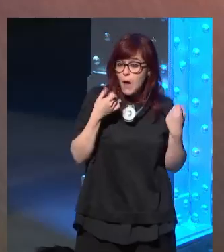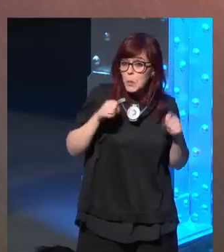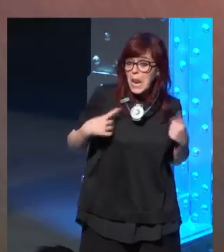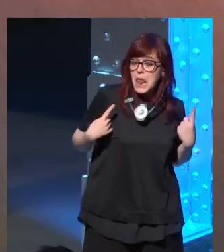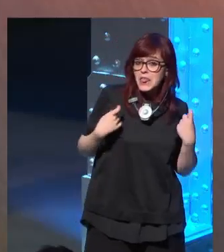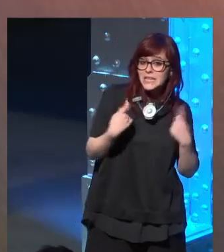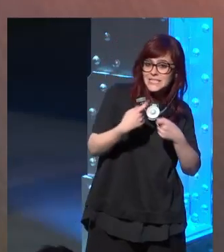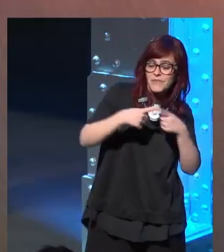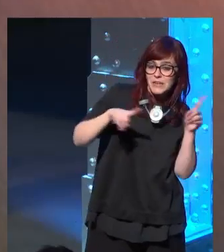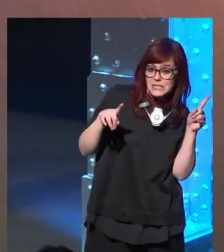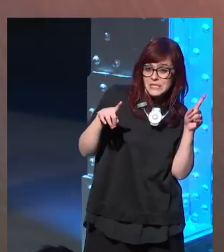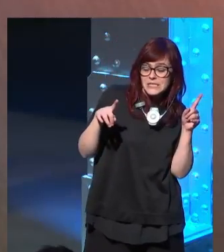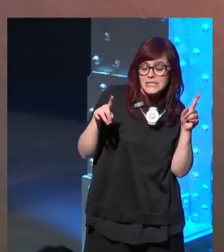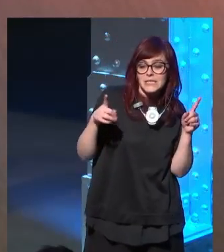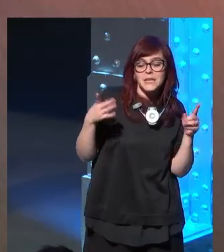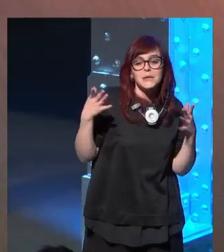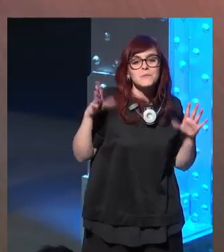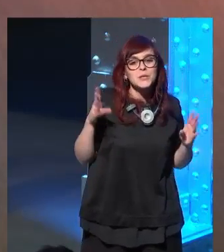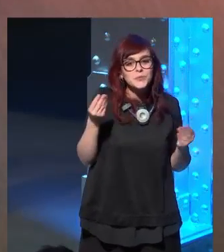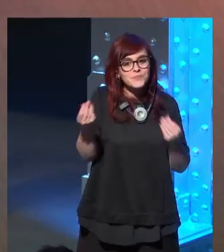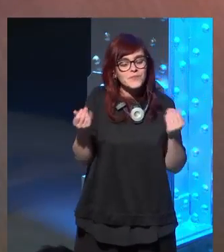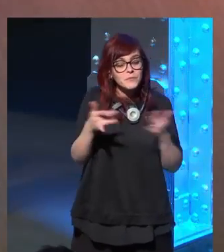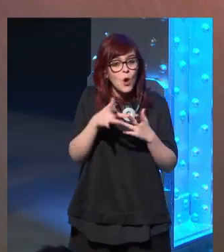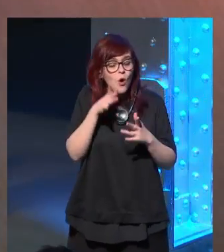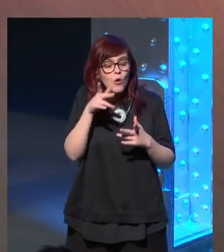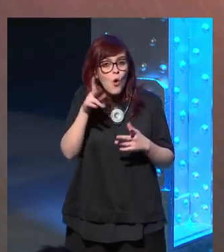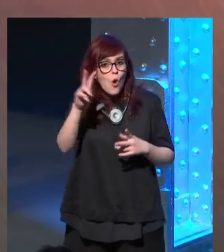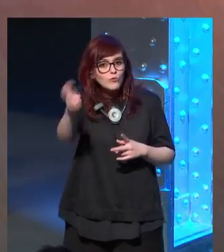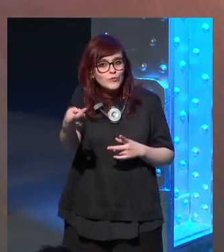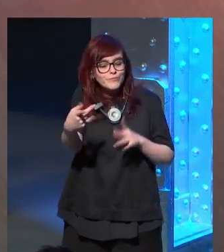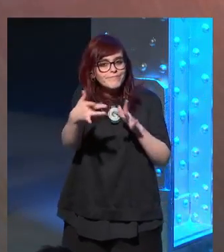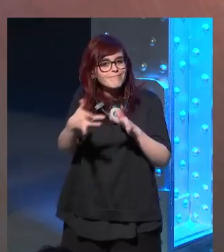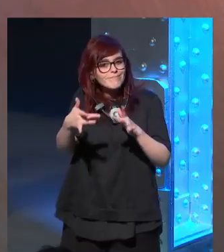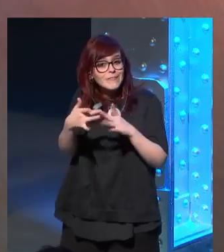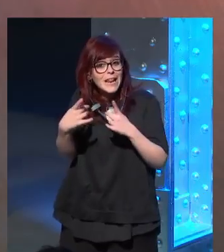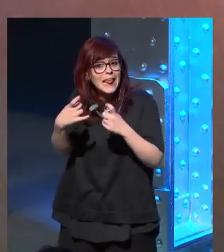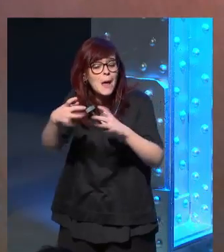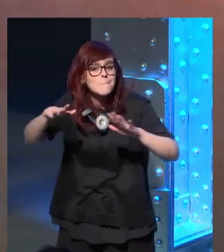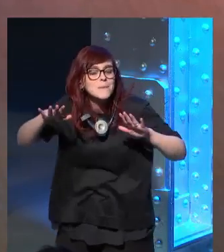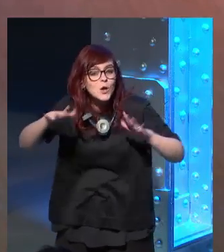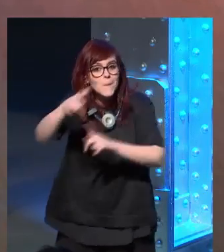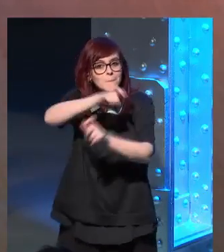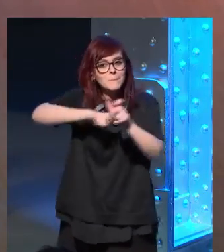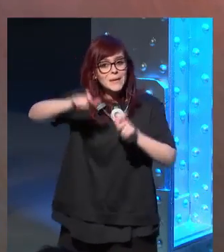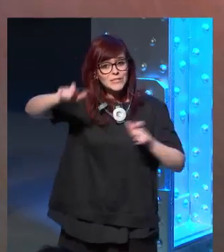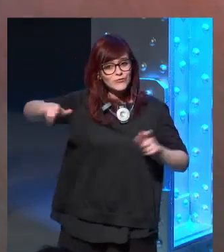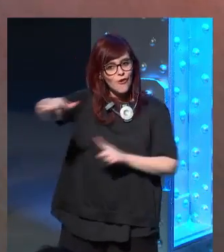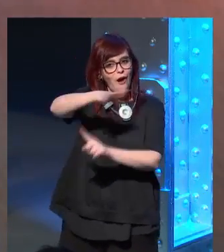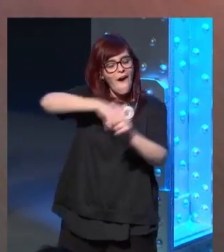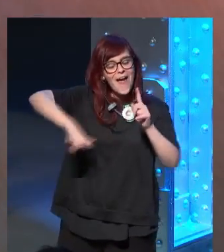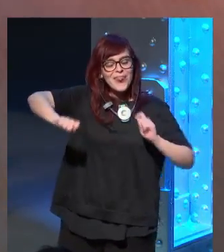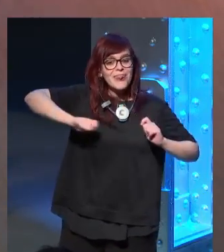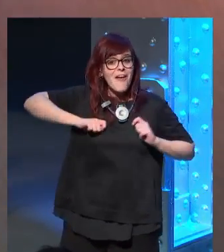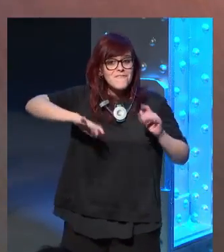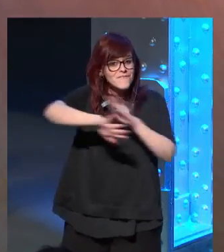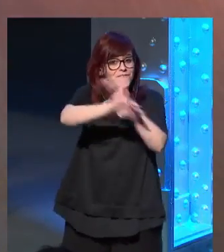much time we spend with others. But most people generate a lot of happiness doing good things with and for